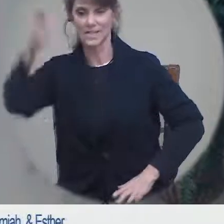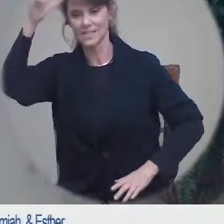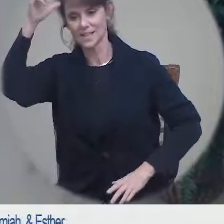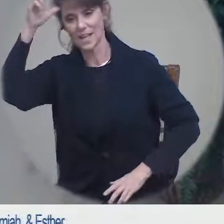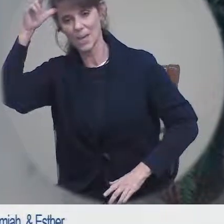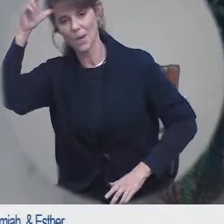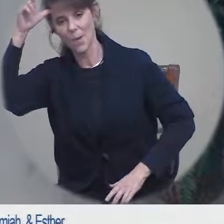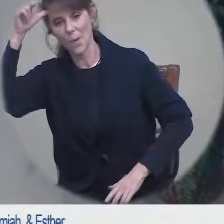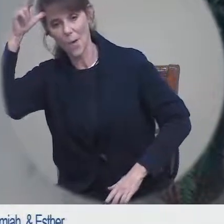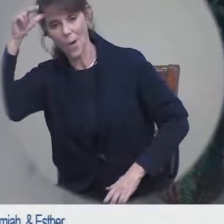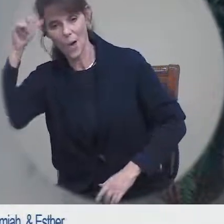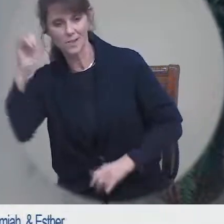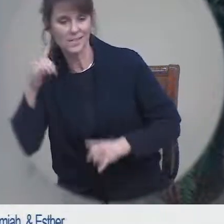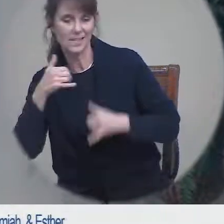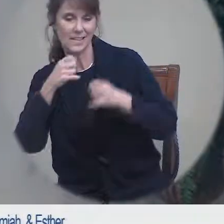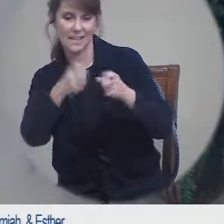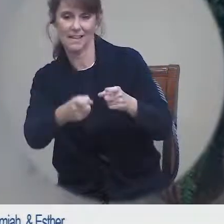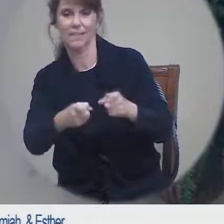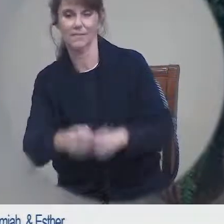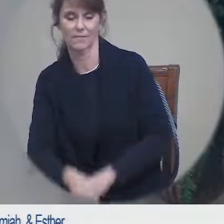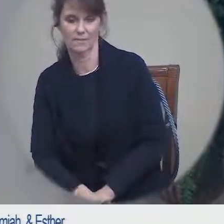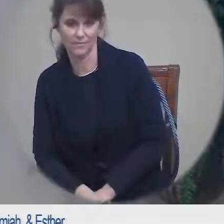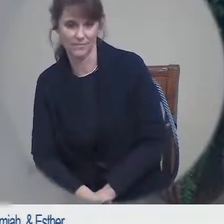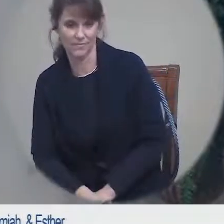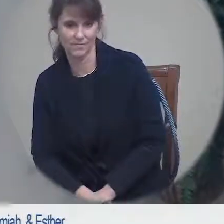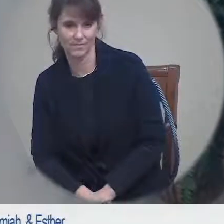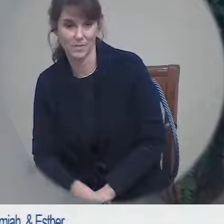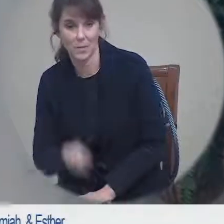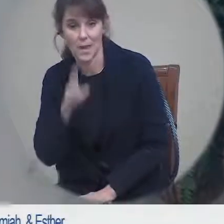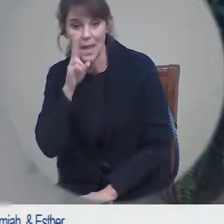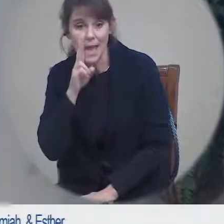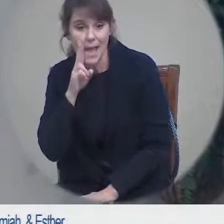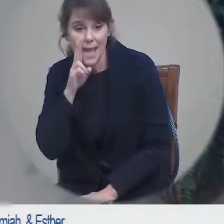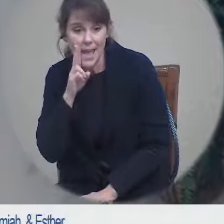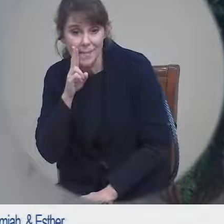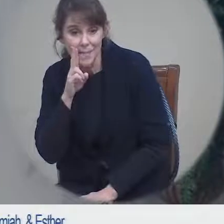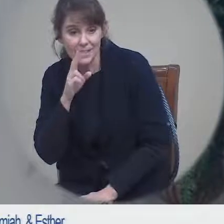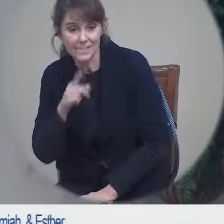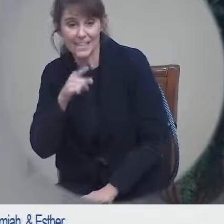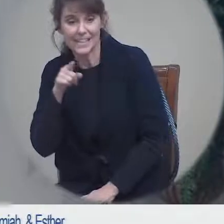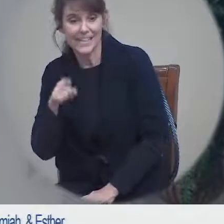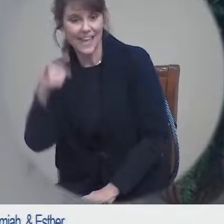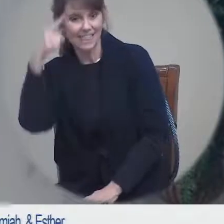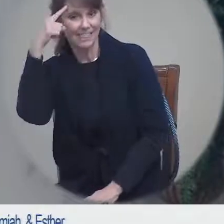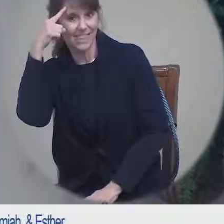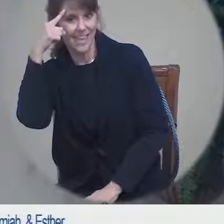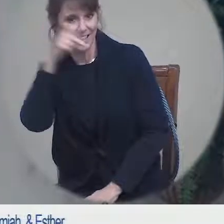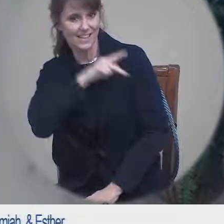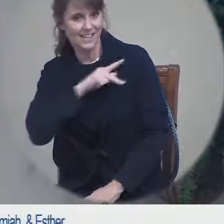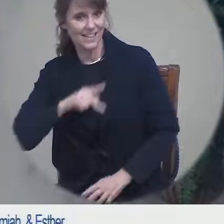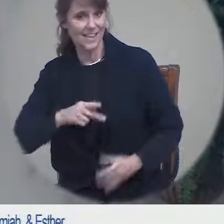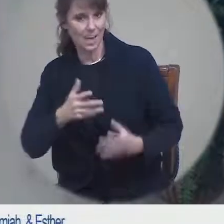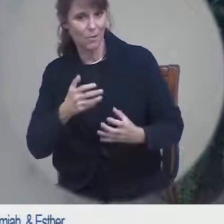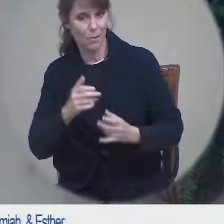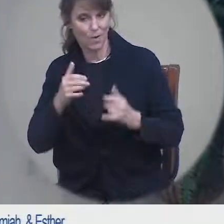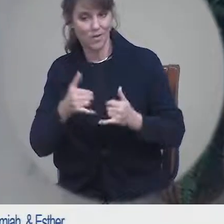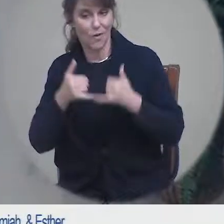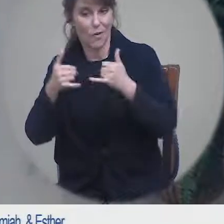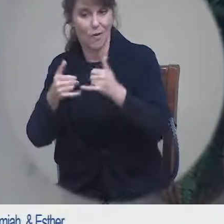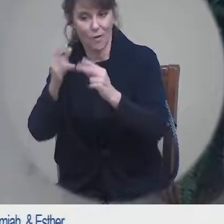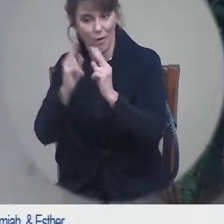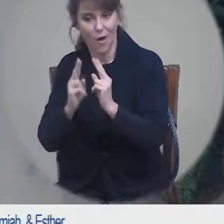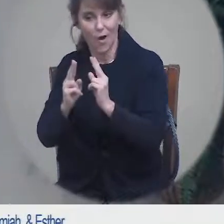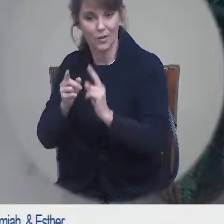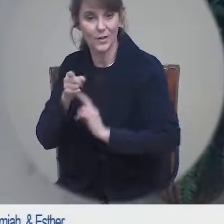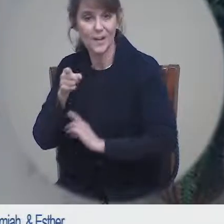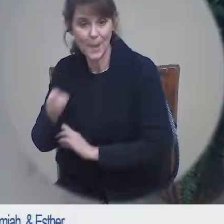and be led through the streets, acknowledging the honor being given to this individual. And so Mordecai